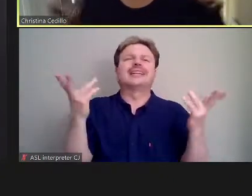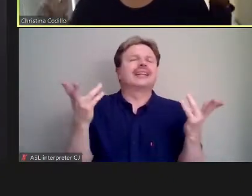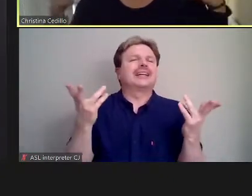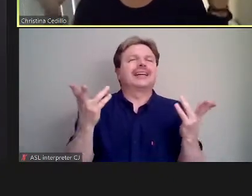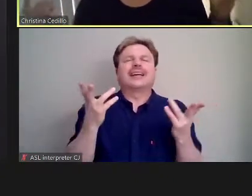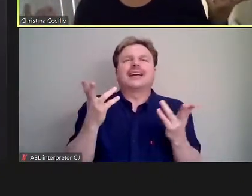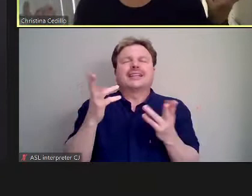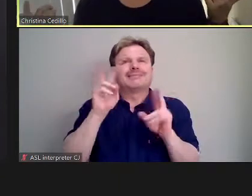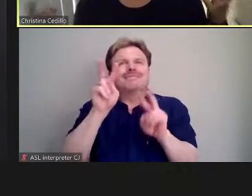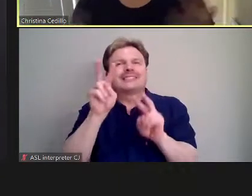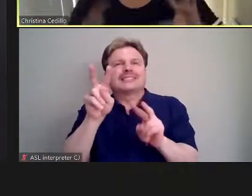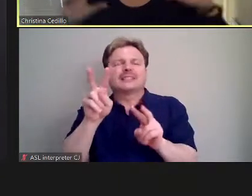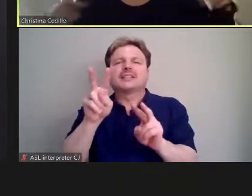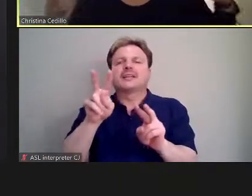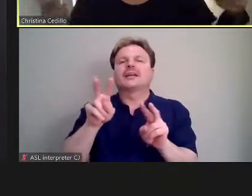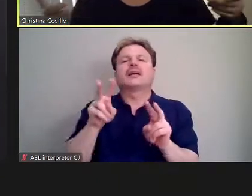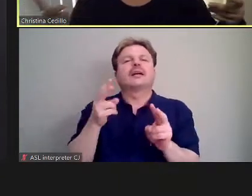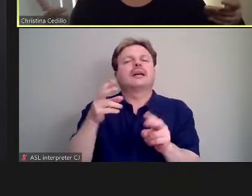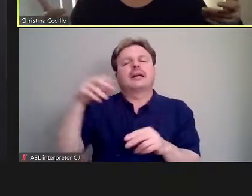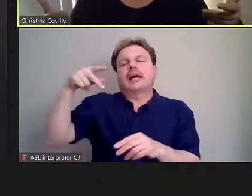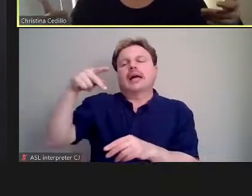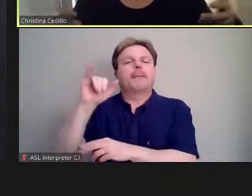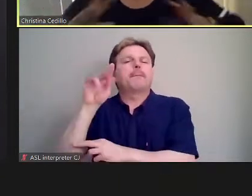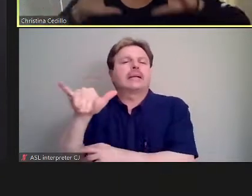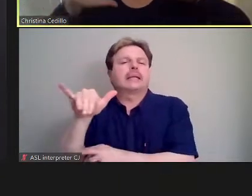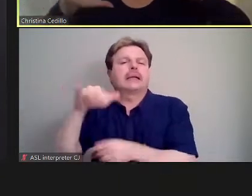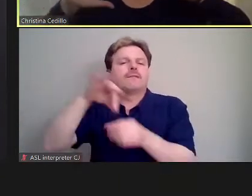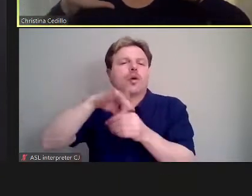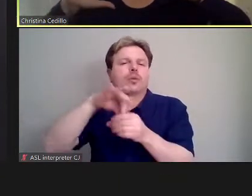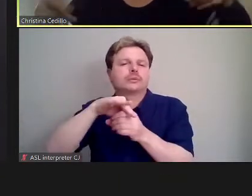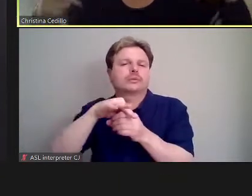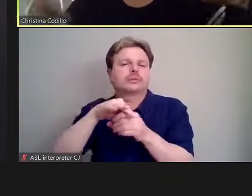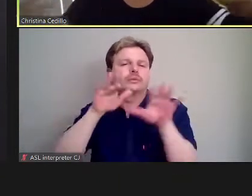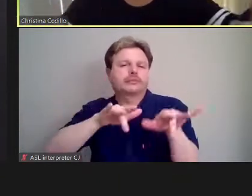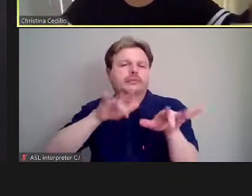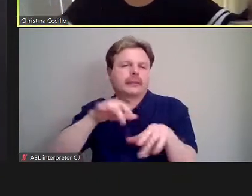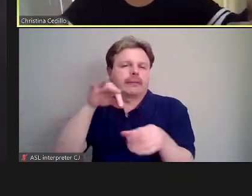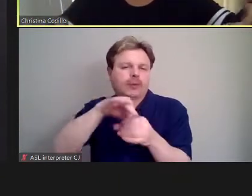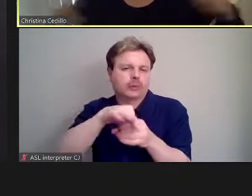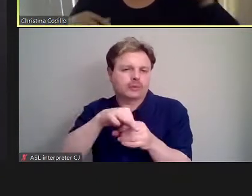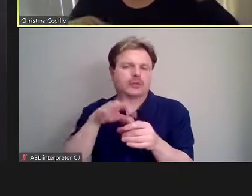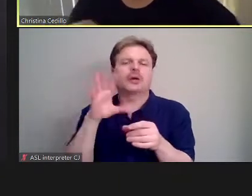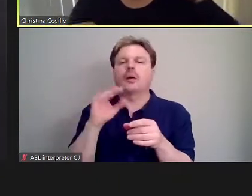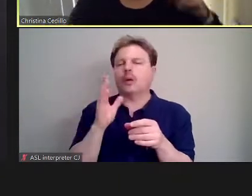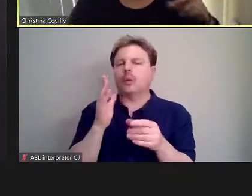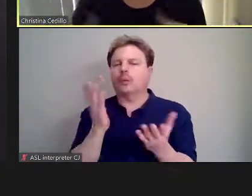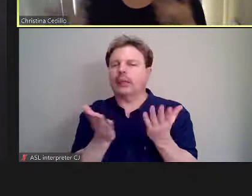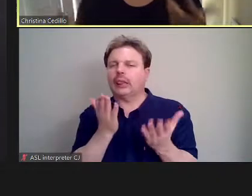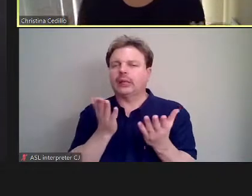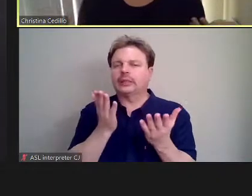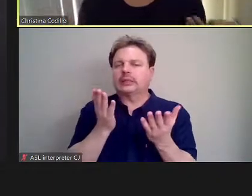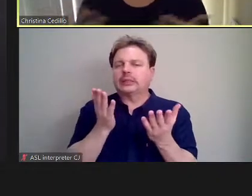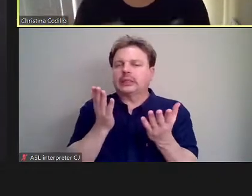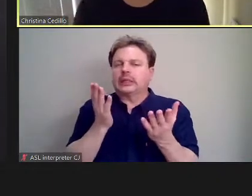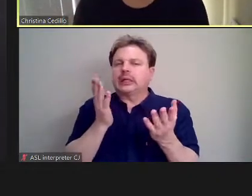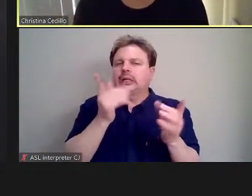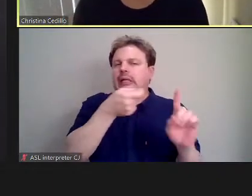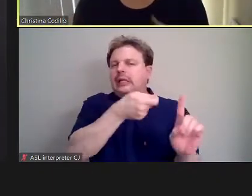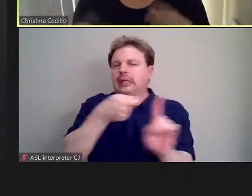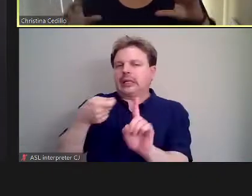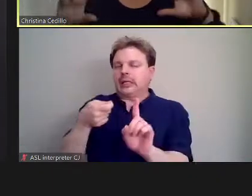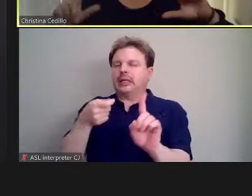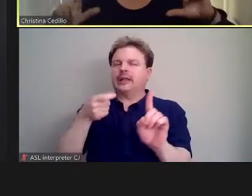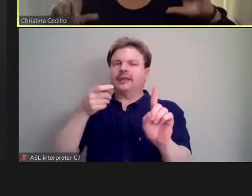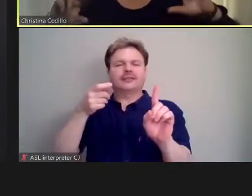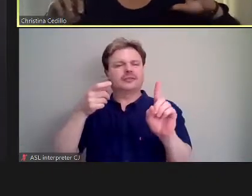a pity vote will somehow get that person a platform. And